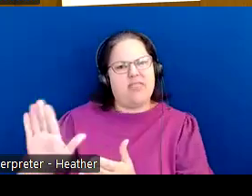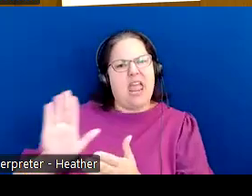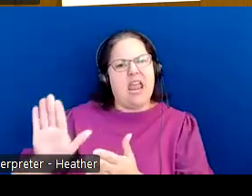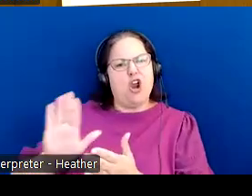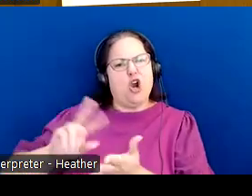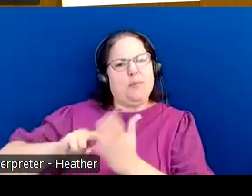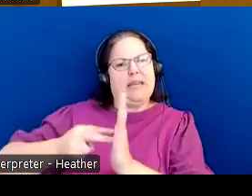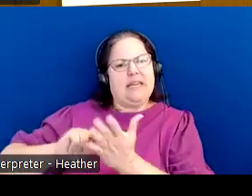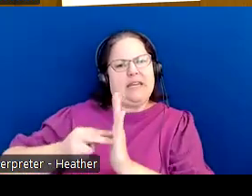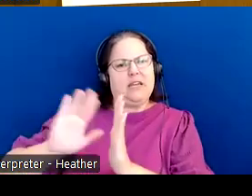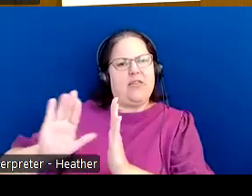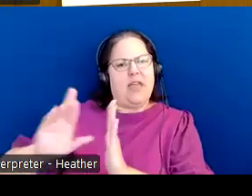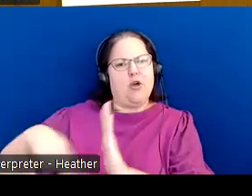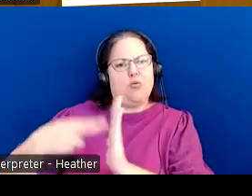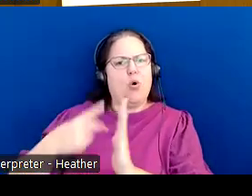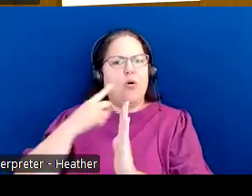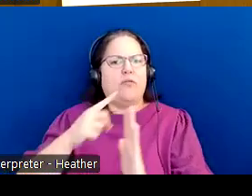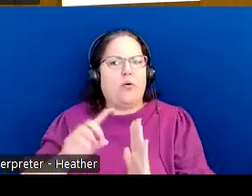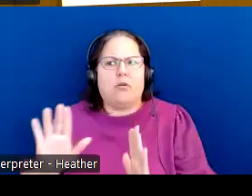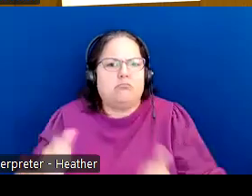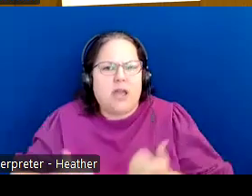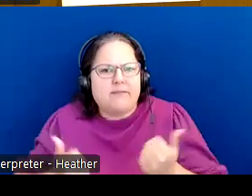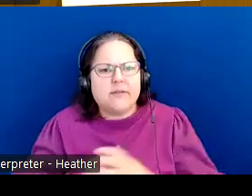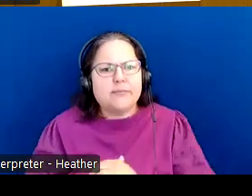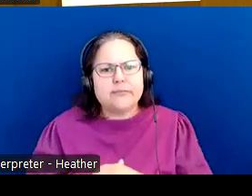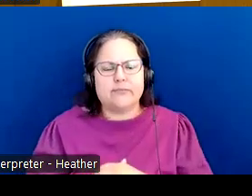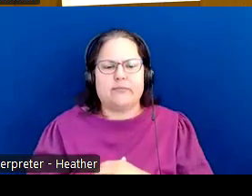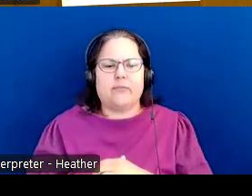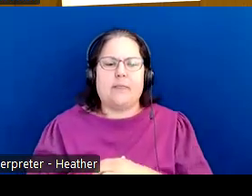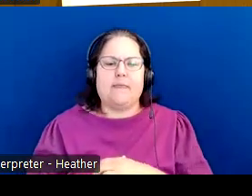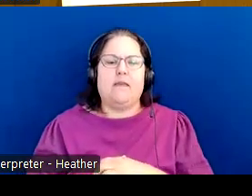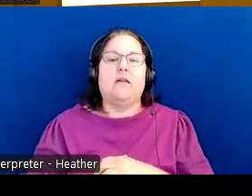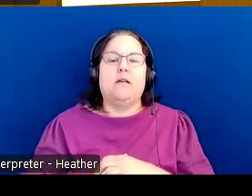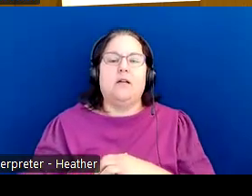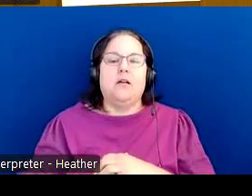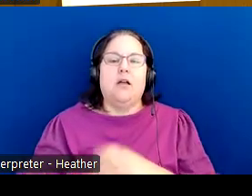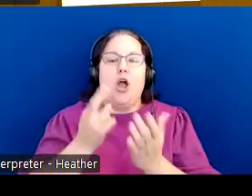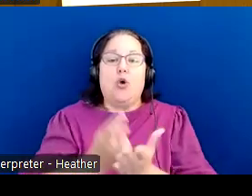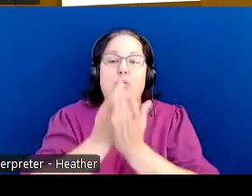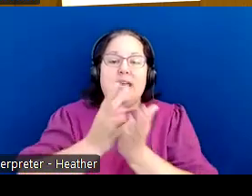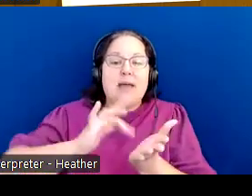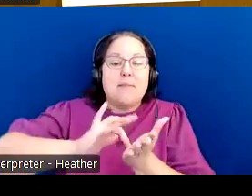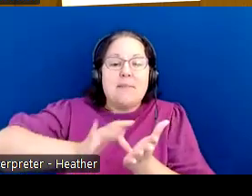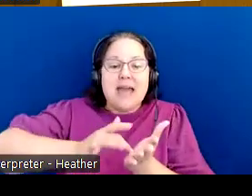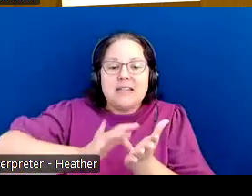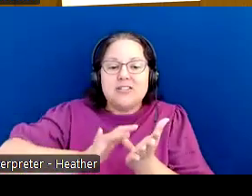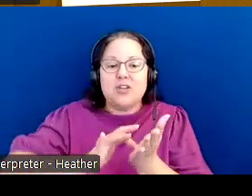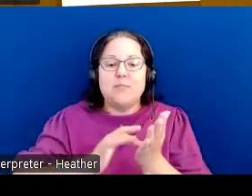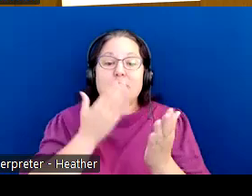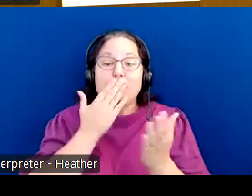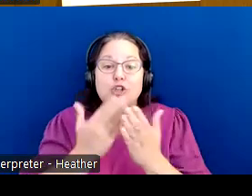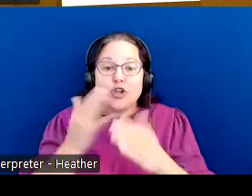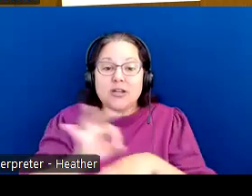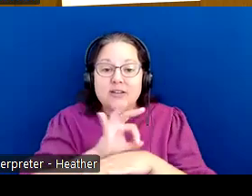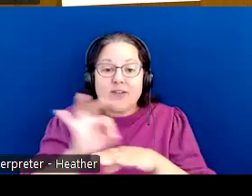role was in society. And our rehab medicine providers tell us all the time that good functional outcomes start in